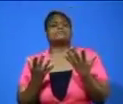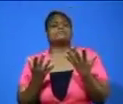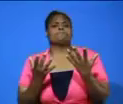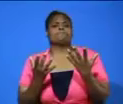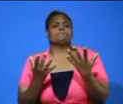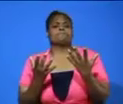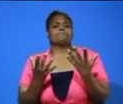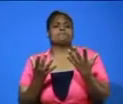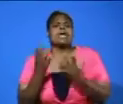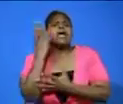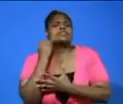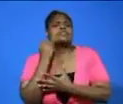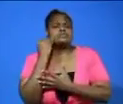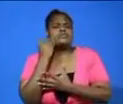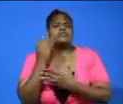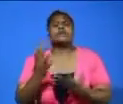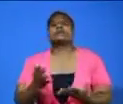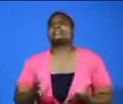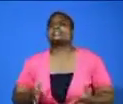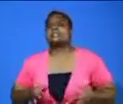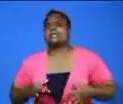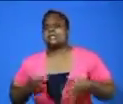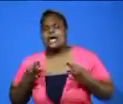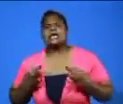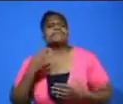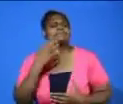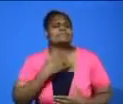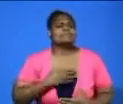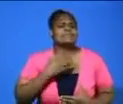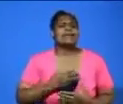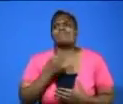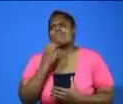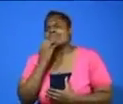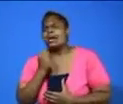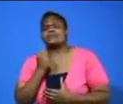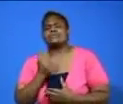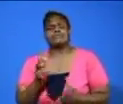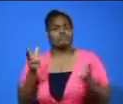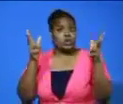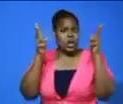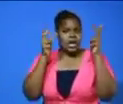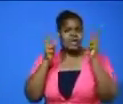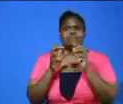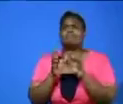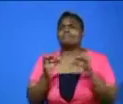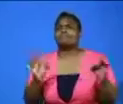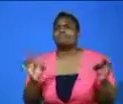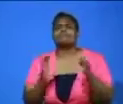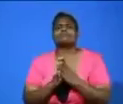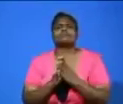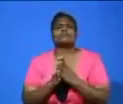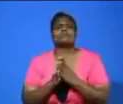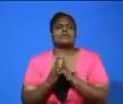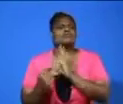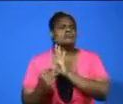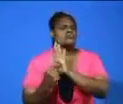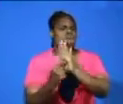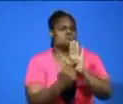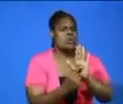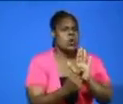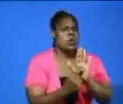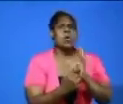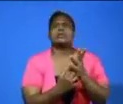are. Hear the preacher. That phrase highlights